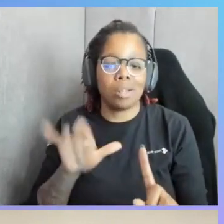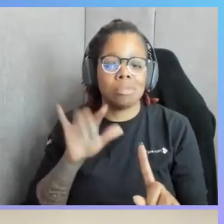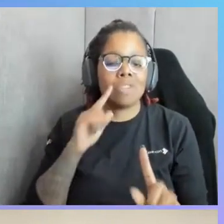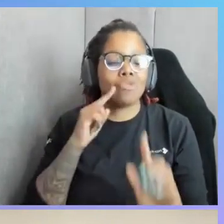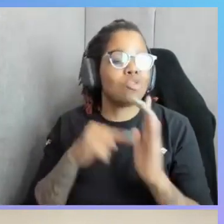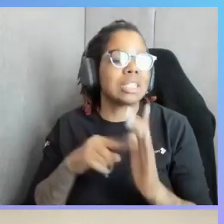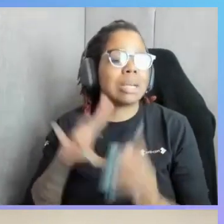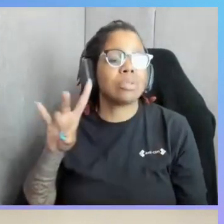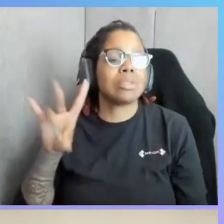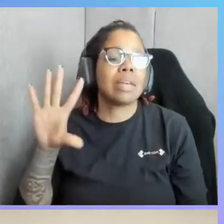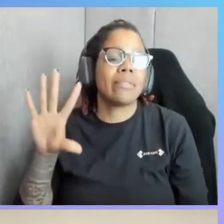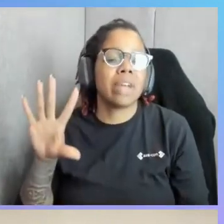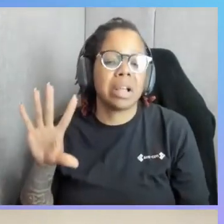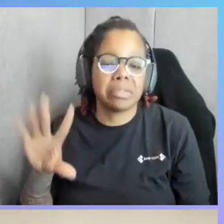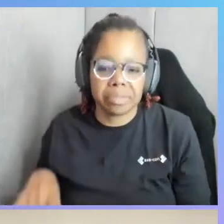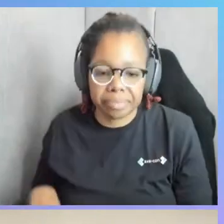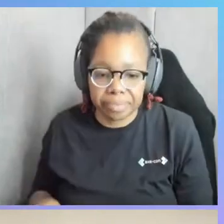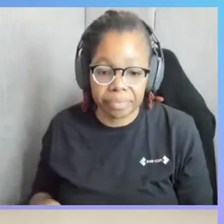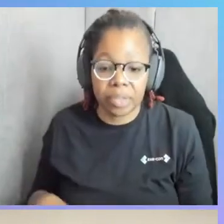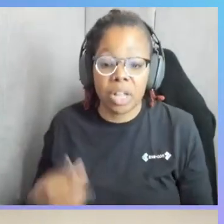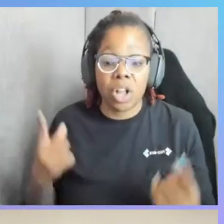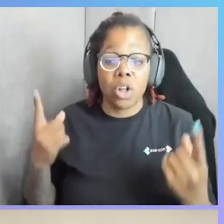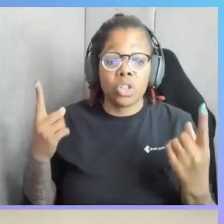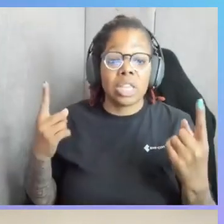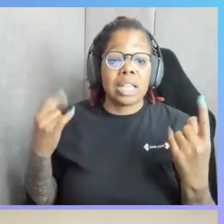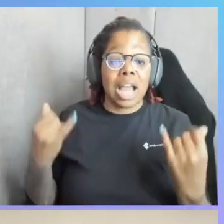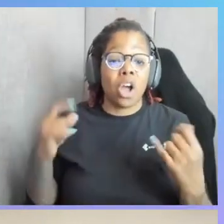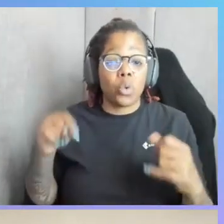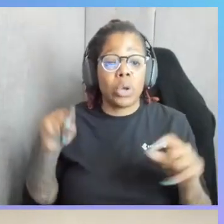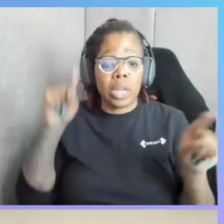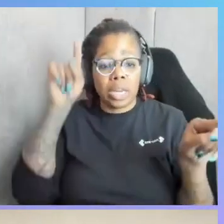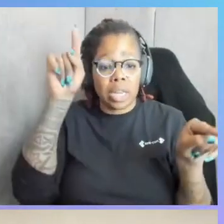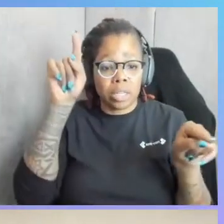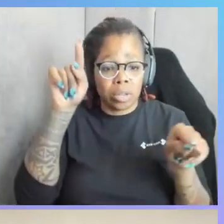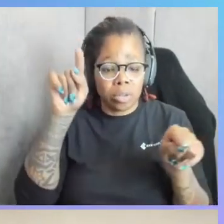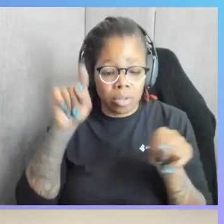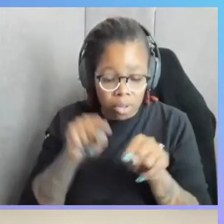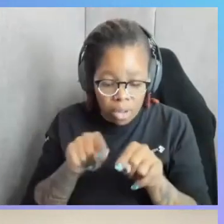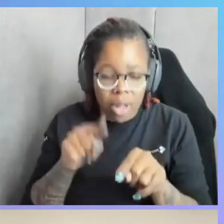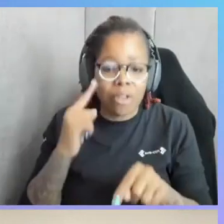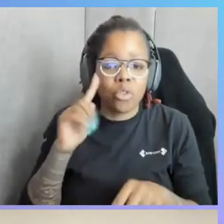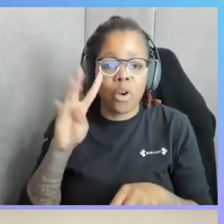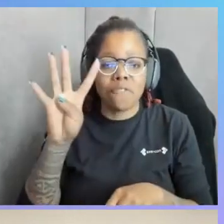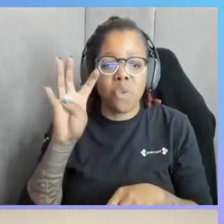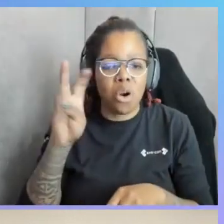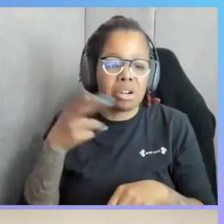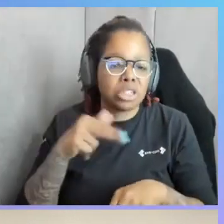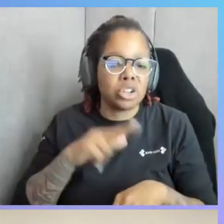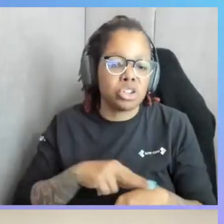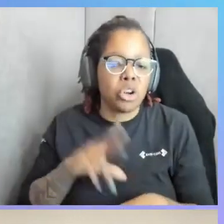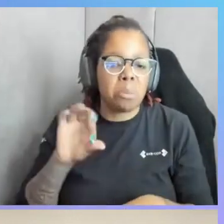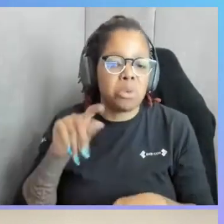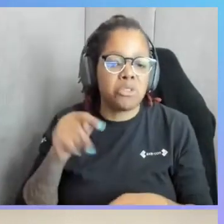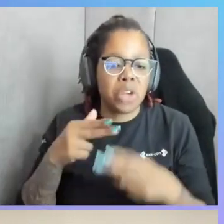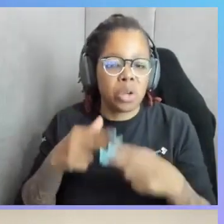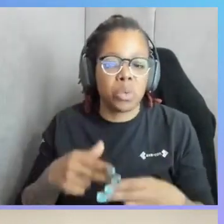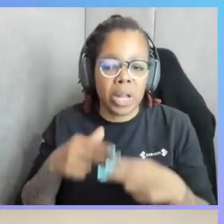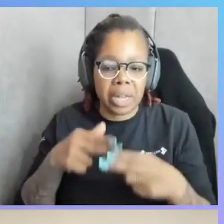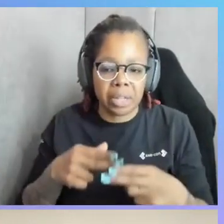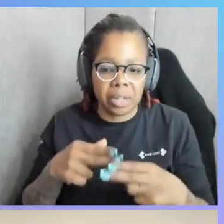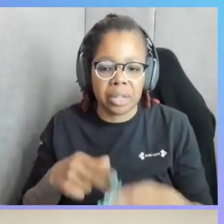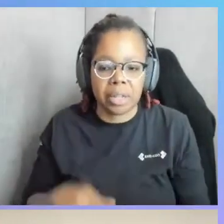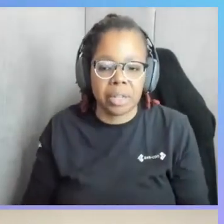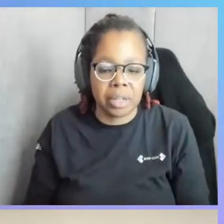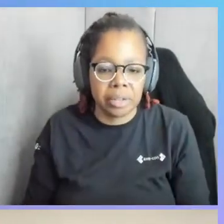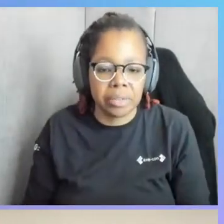example. Now, we need to cross-reference it with 400, or the normal font weight on the x-axis.